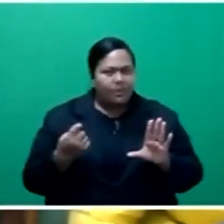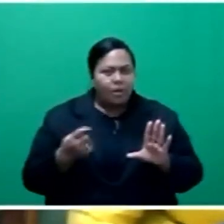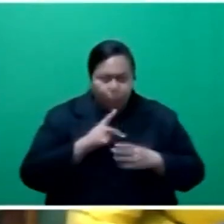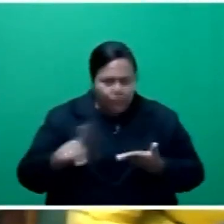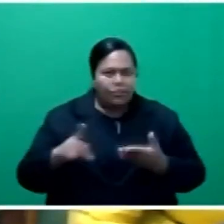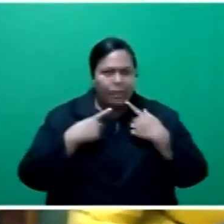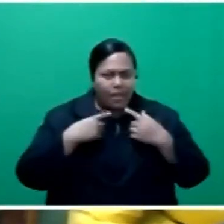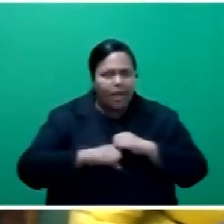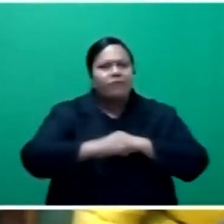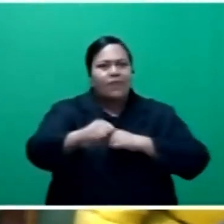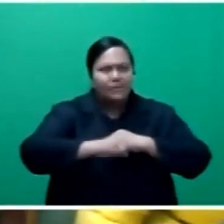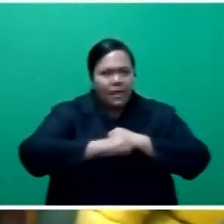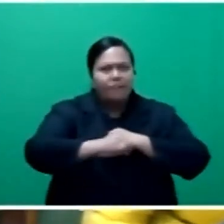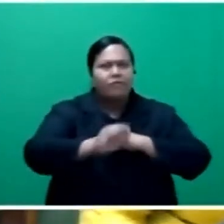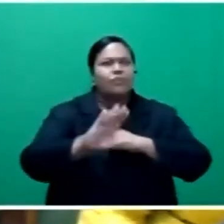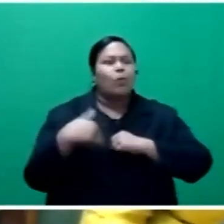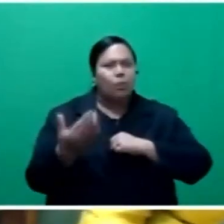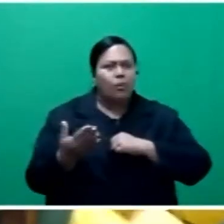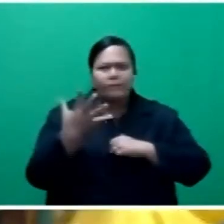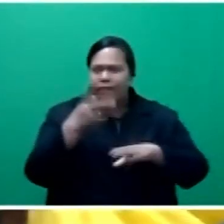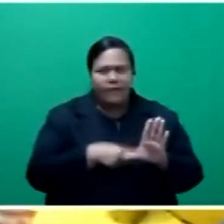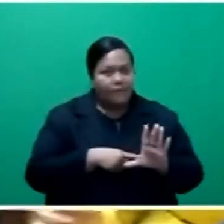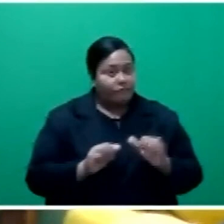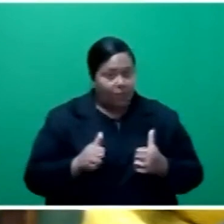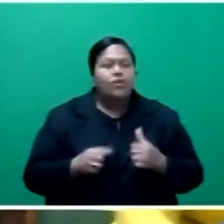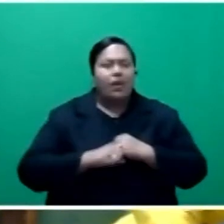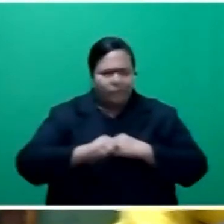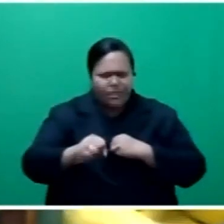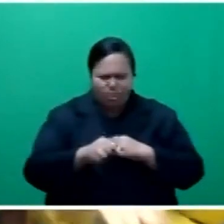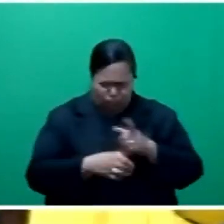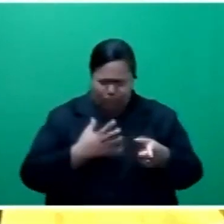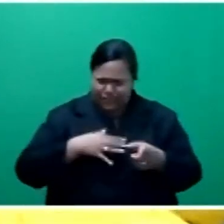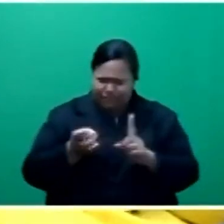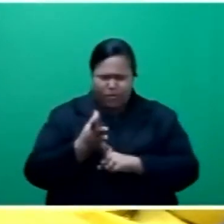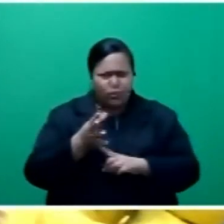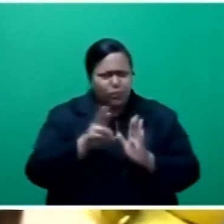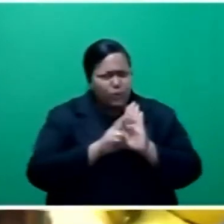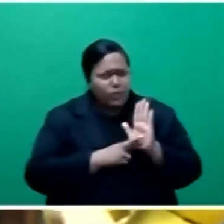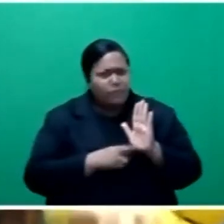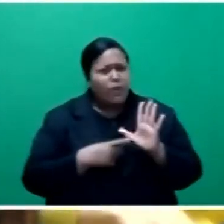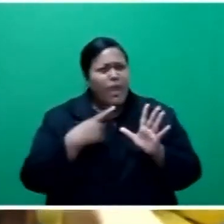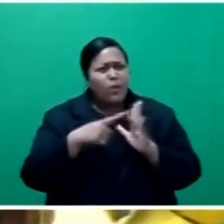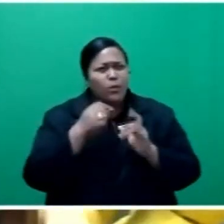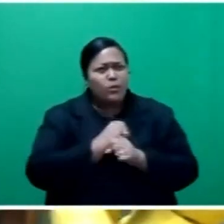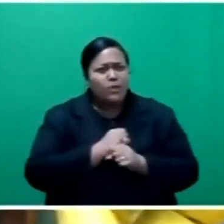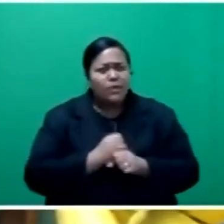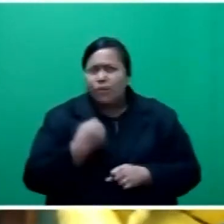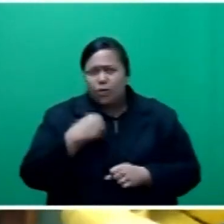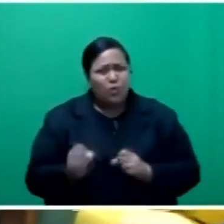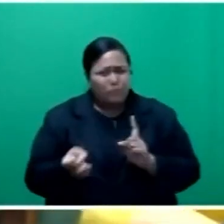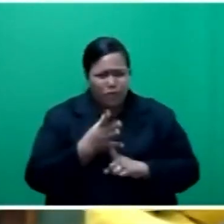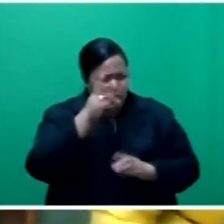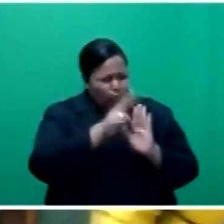advertised, even after the 5-year term. So they want special rules for the Auditor General, but no special rules for anybody else. See,